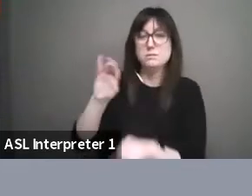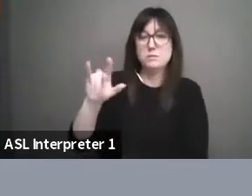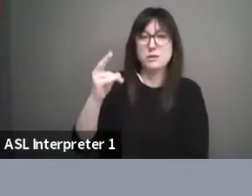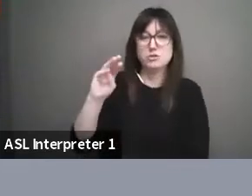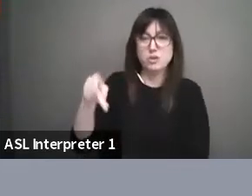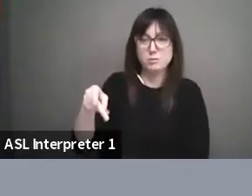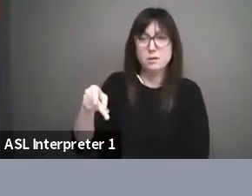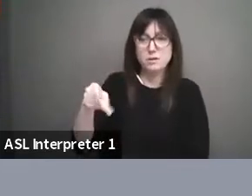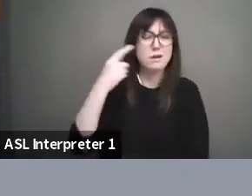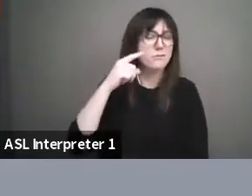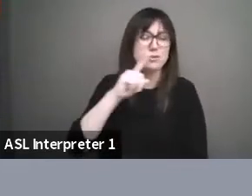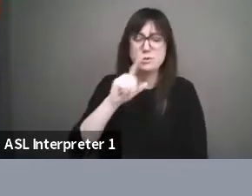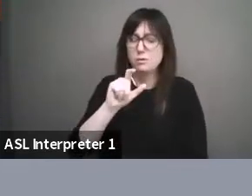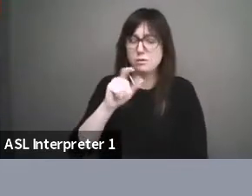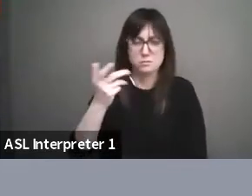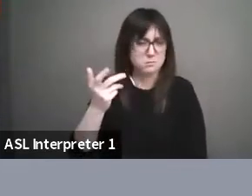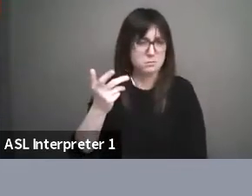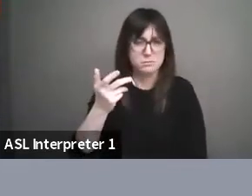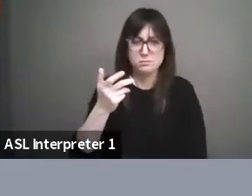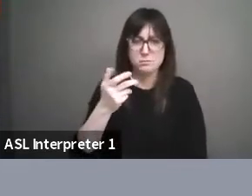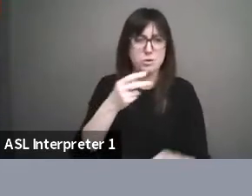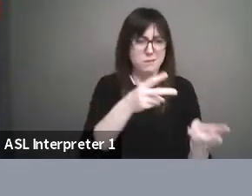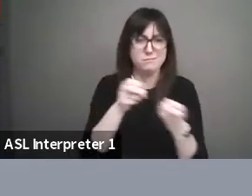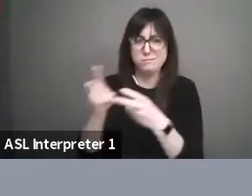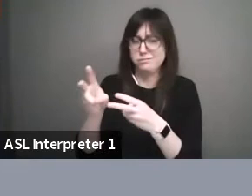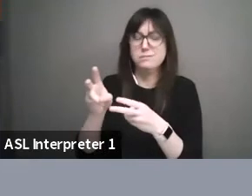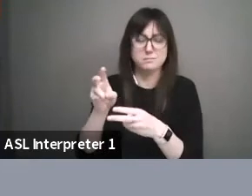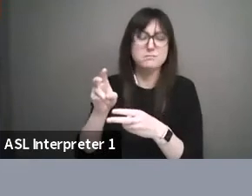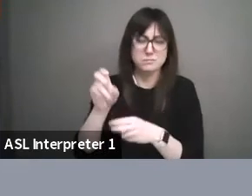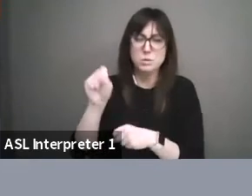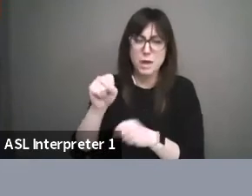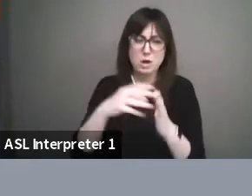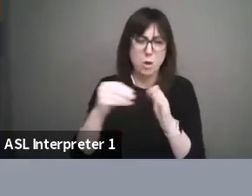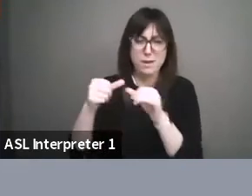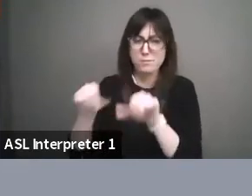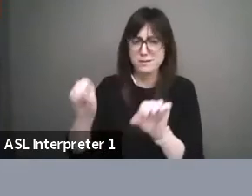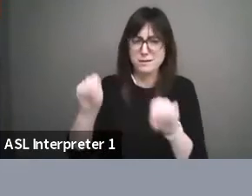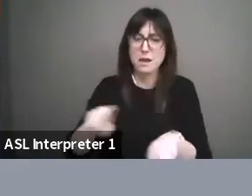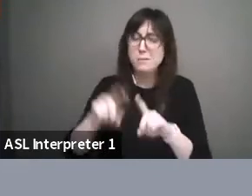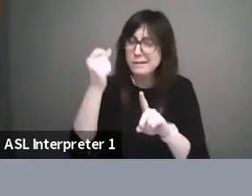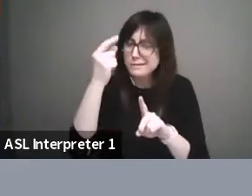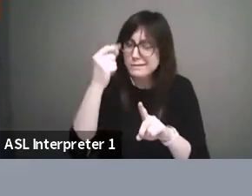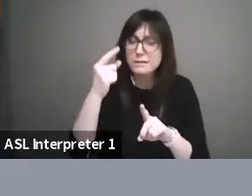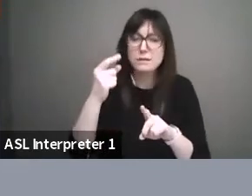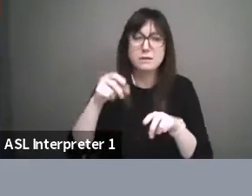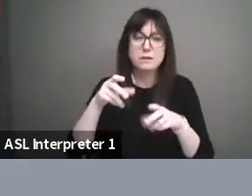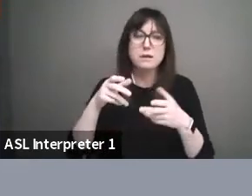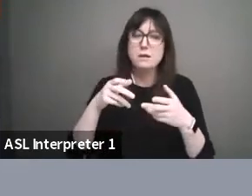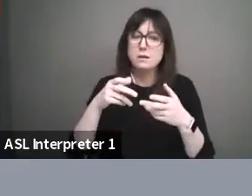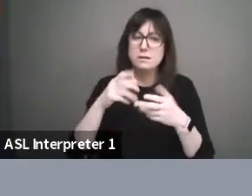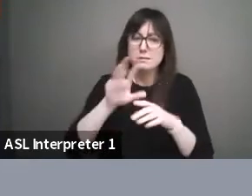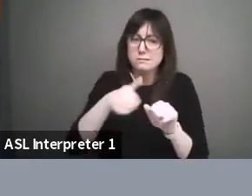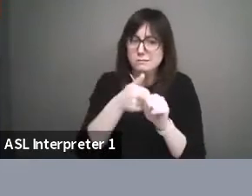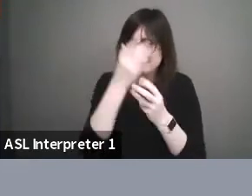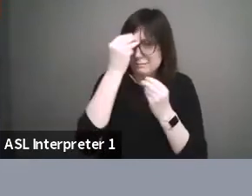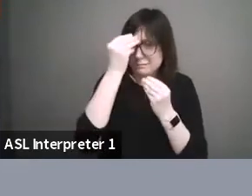this by copying and pasting this video in a MailChimp email. Keep in mind though, the analytics, you will not receive